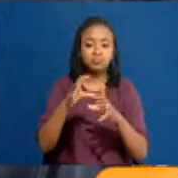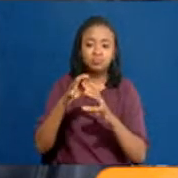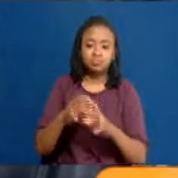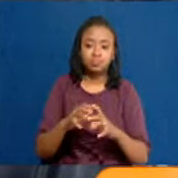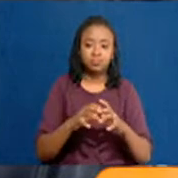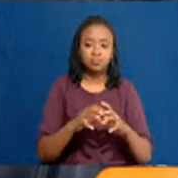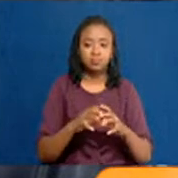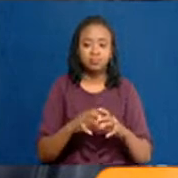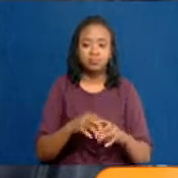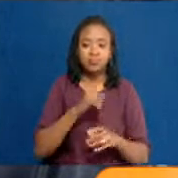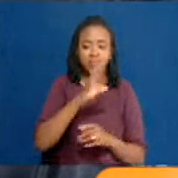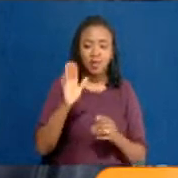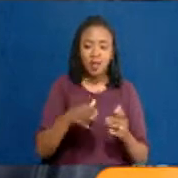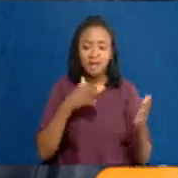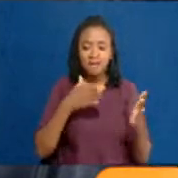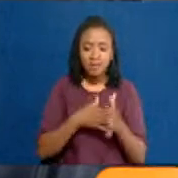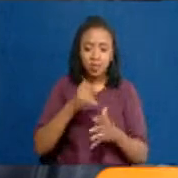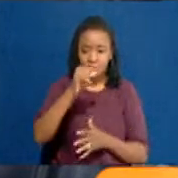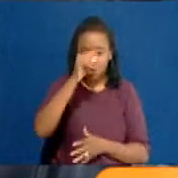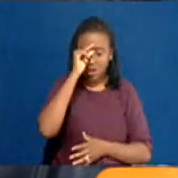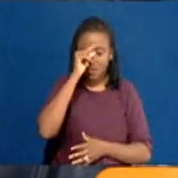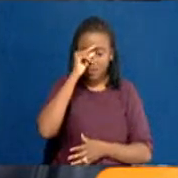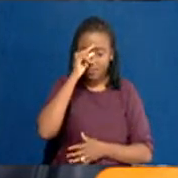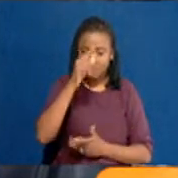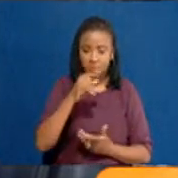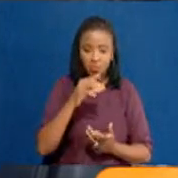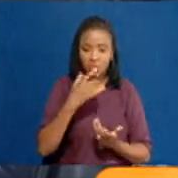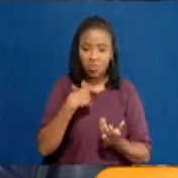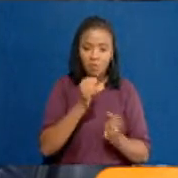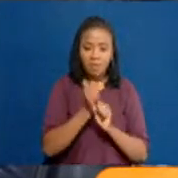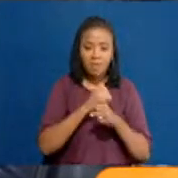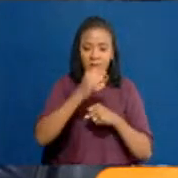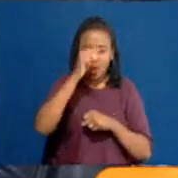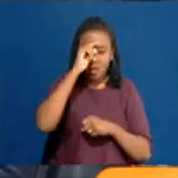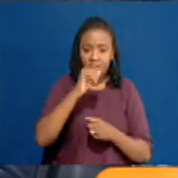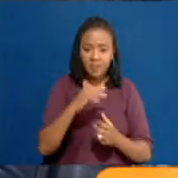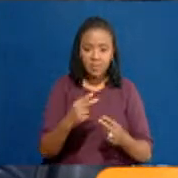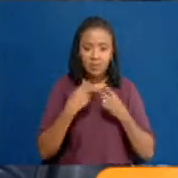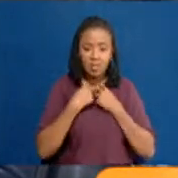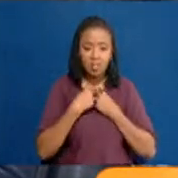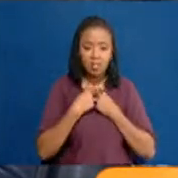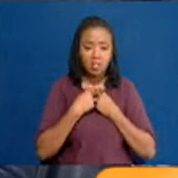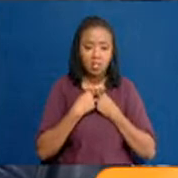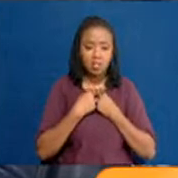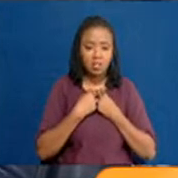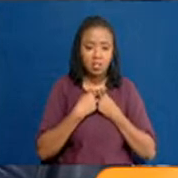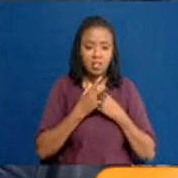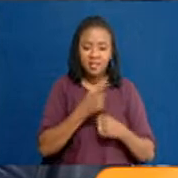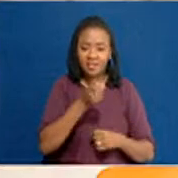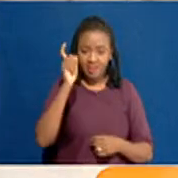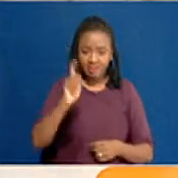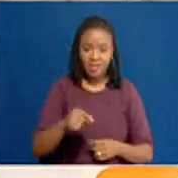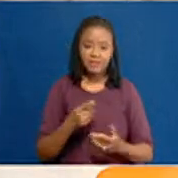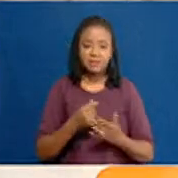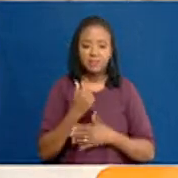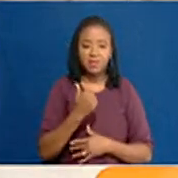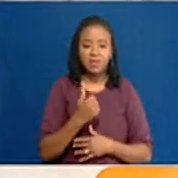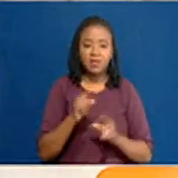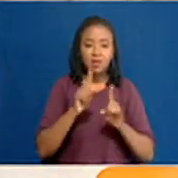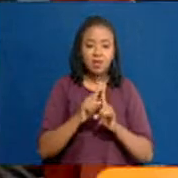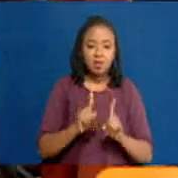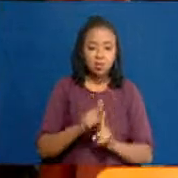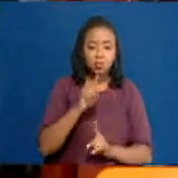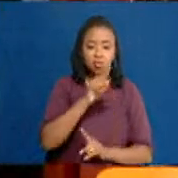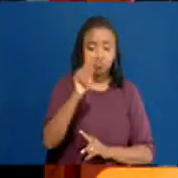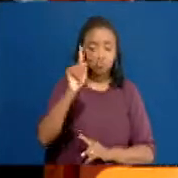bound government in unconscionable contracts, be meant to take responsibility. The AG